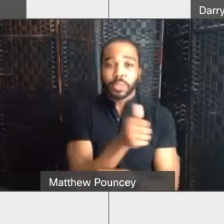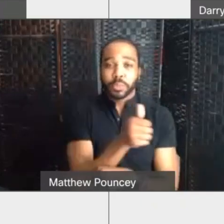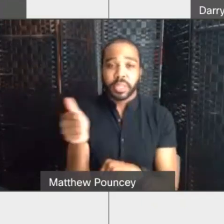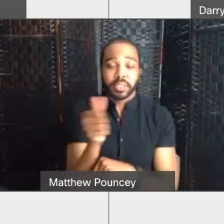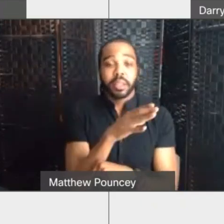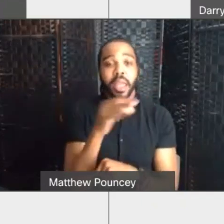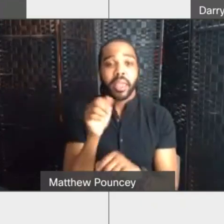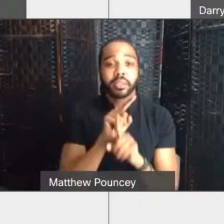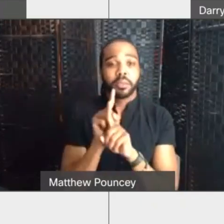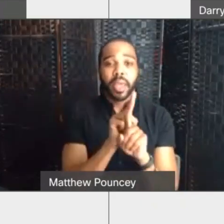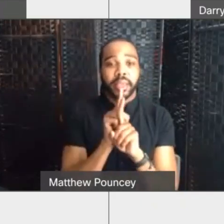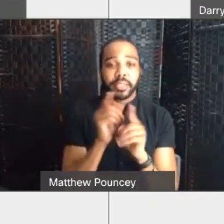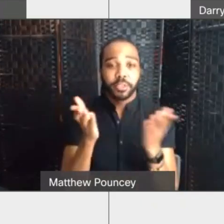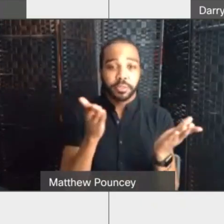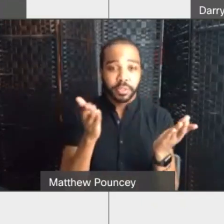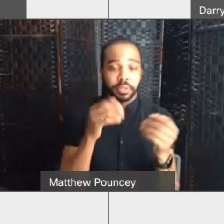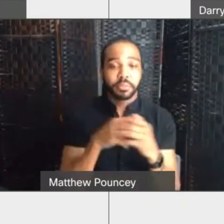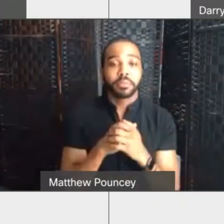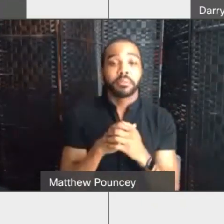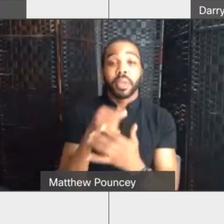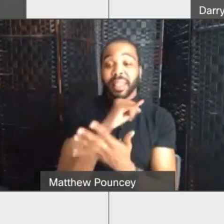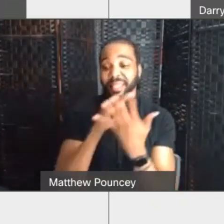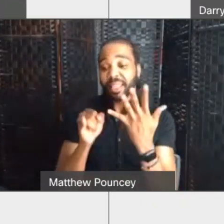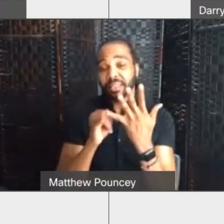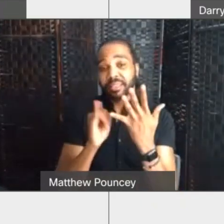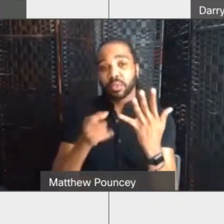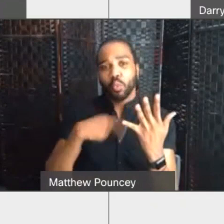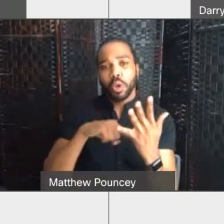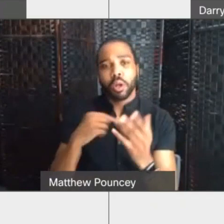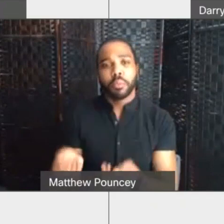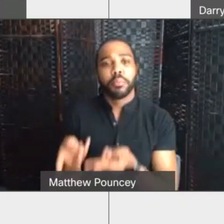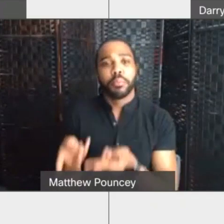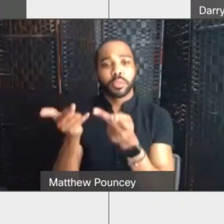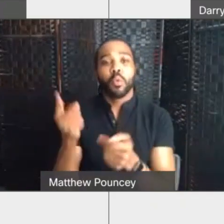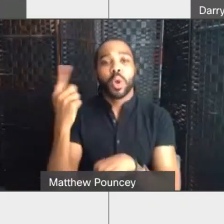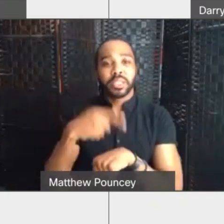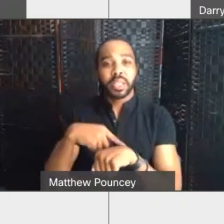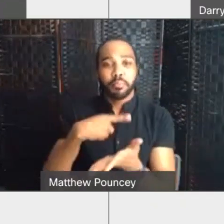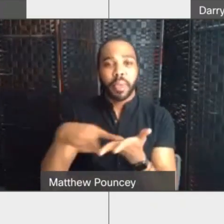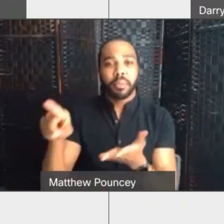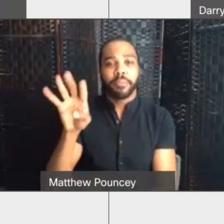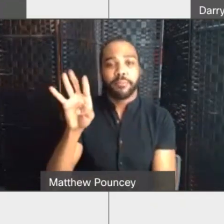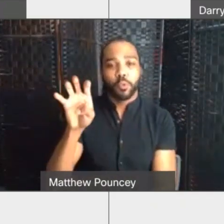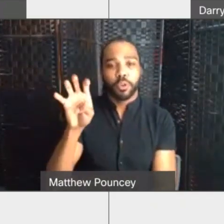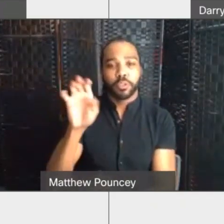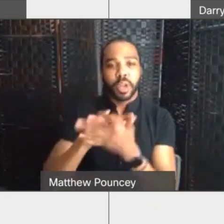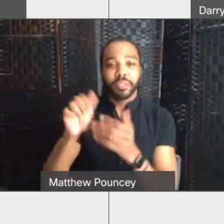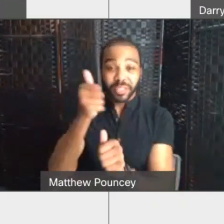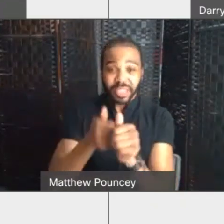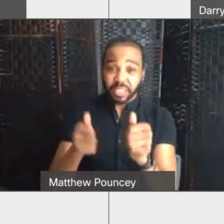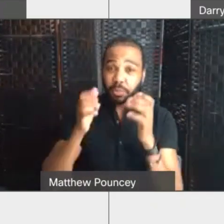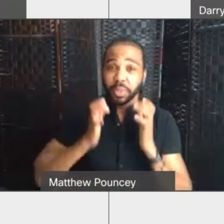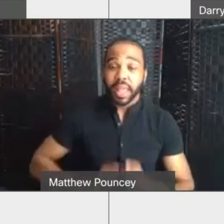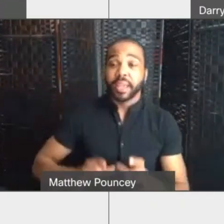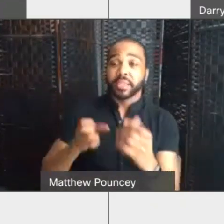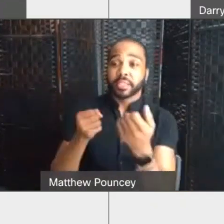services. And last, we are proposing a one-time payment of $400 per person supported